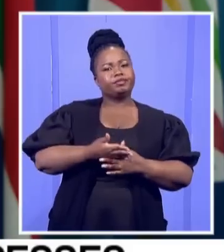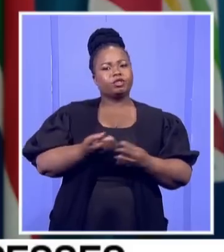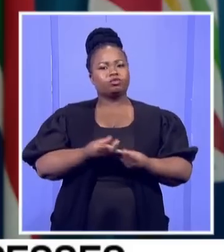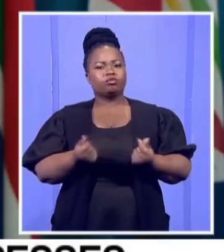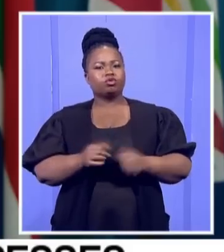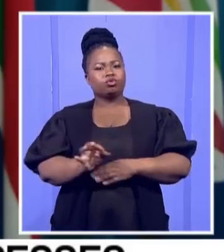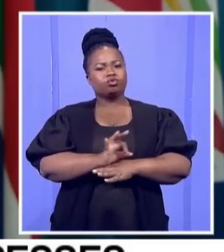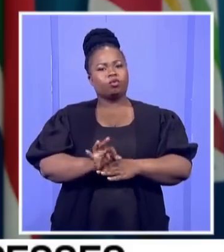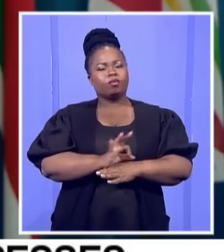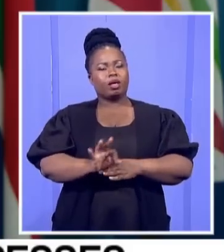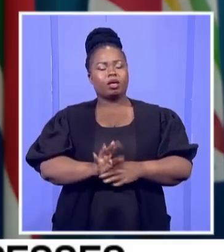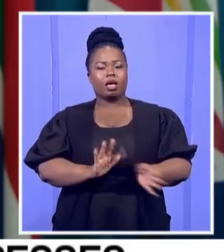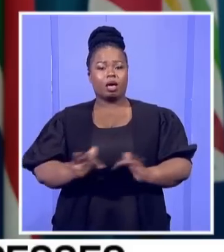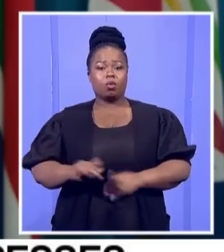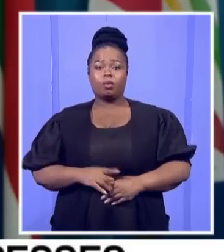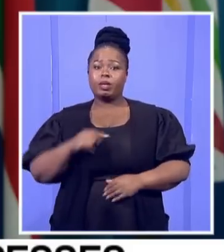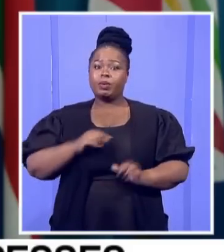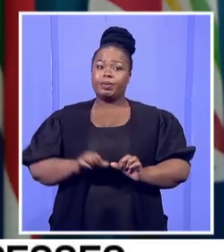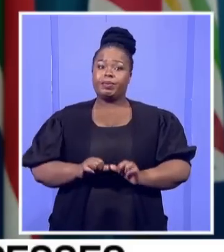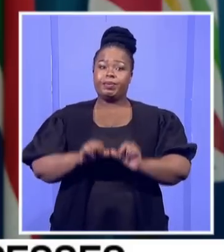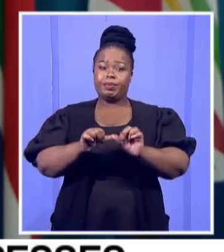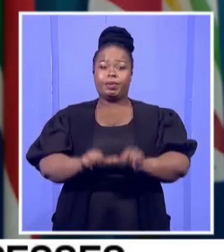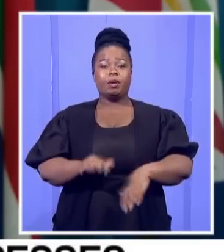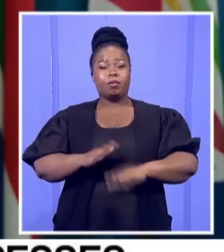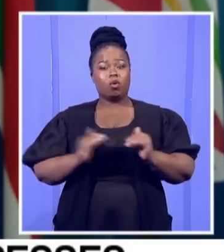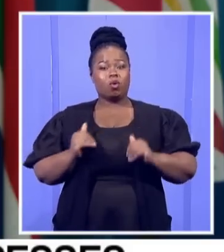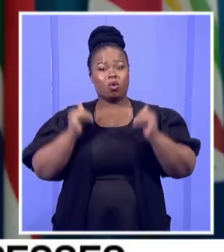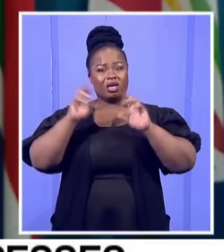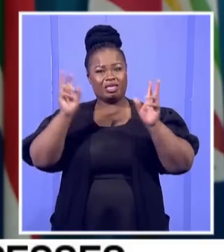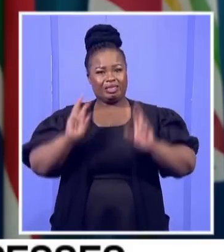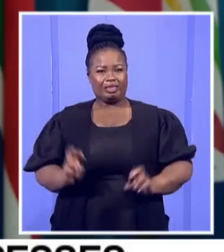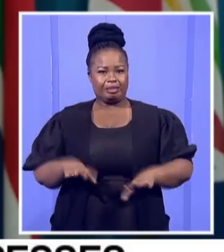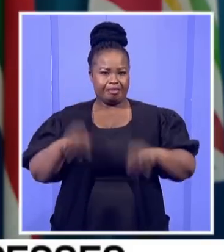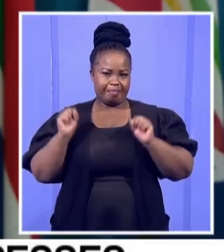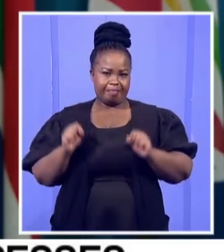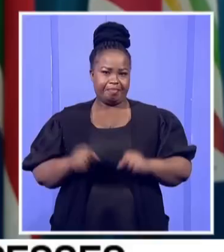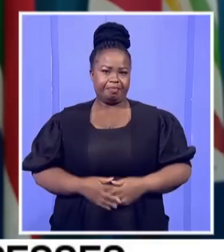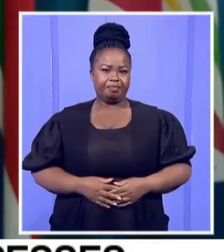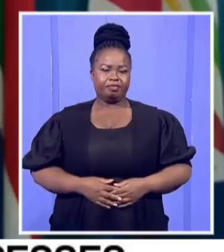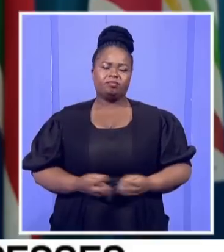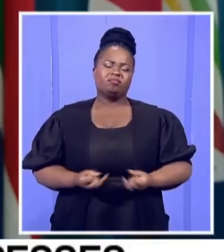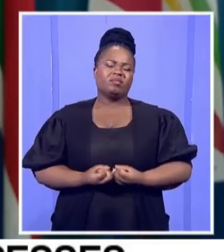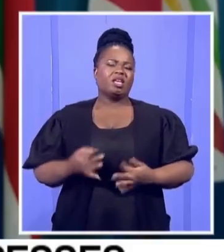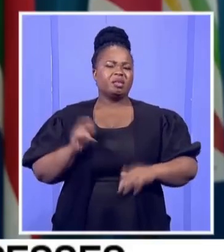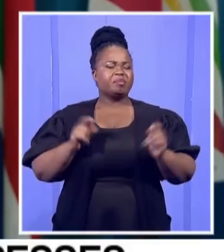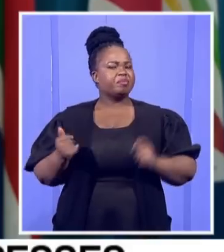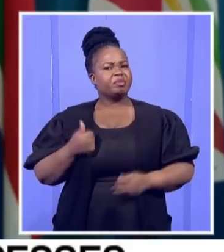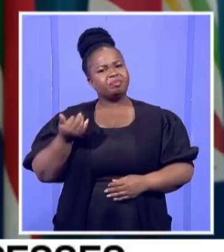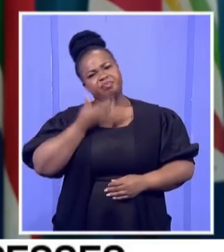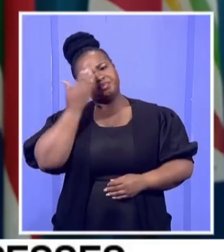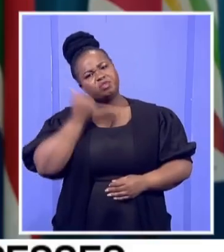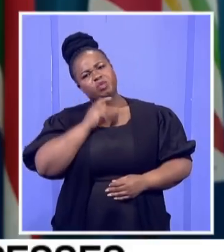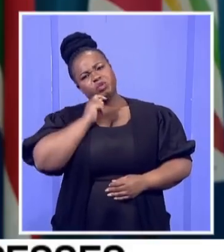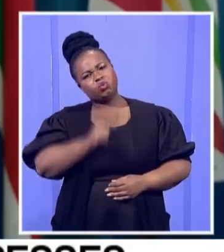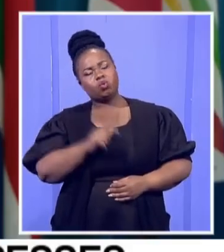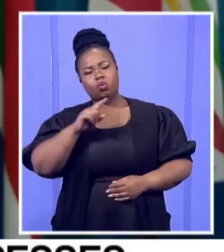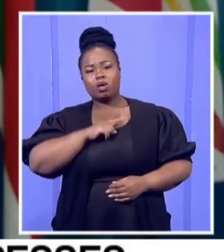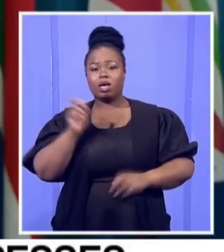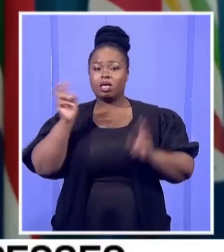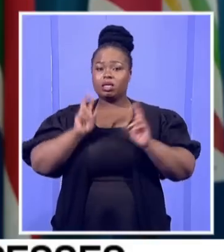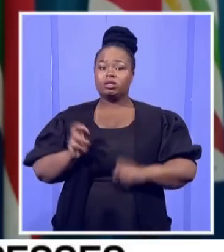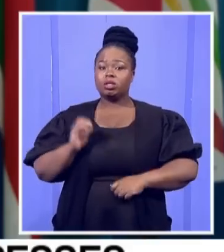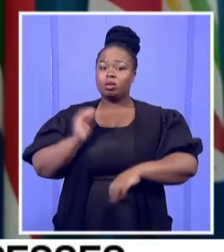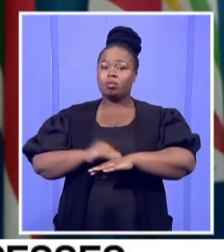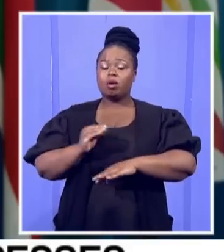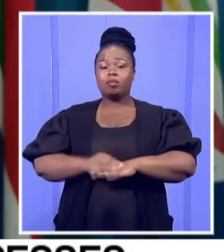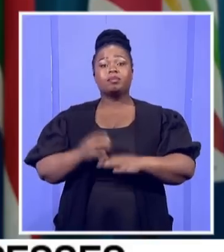in the event of an ongoing high-stage load shedding. What many people don't realize is that our energy crisis